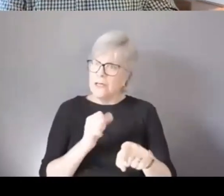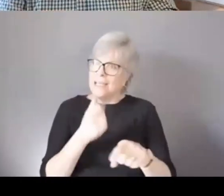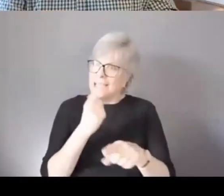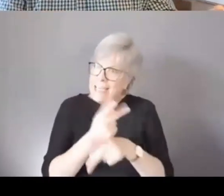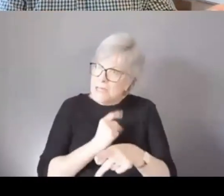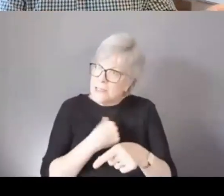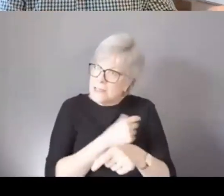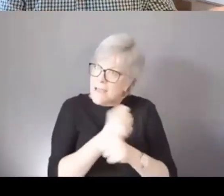refusal feels